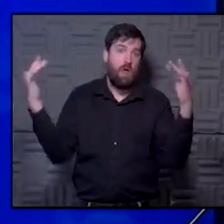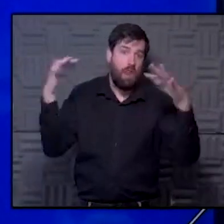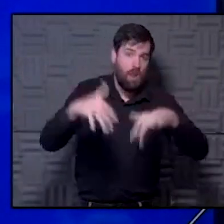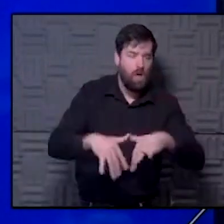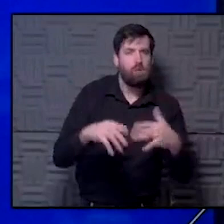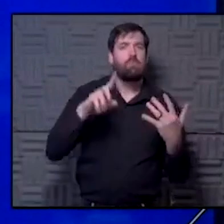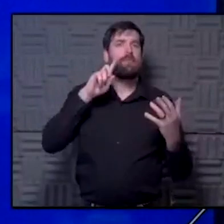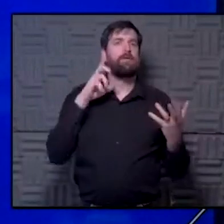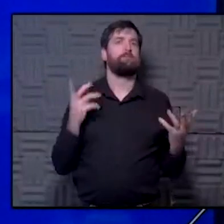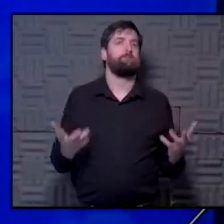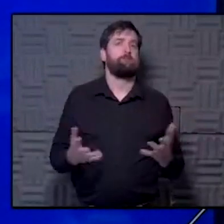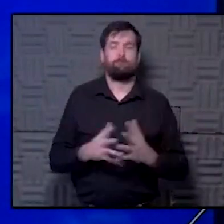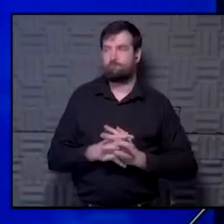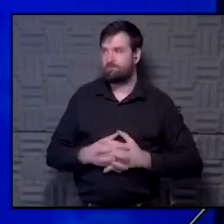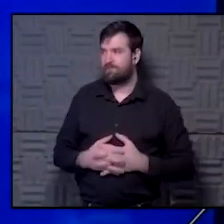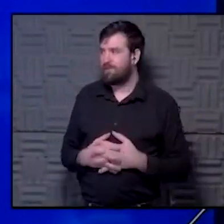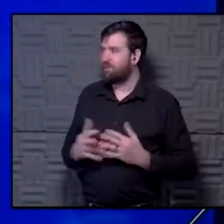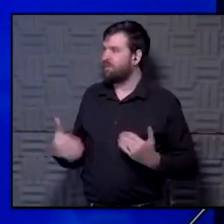thoughts on that.